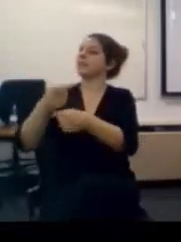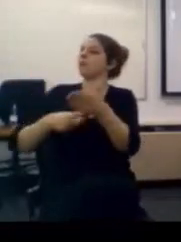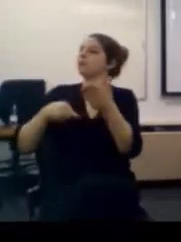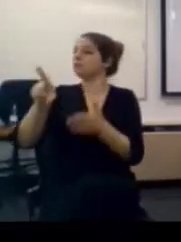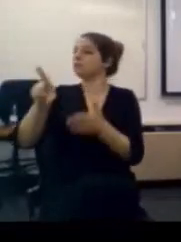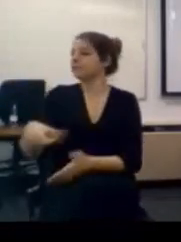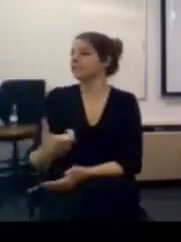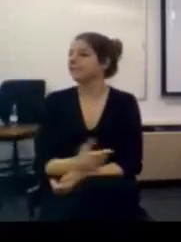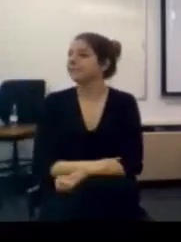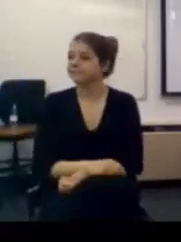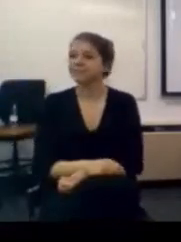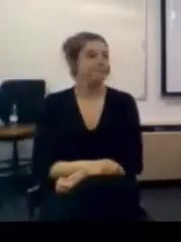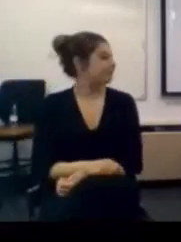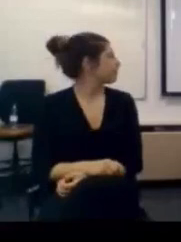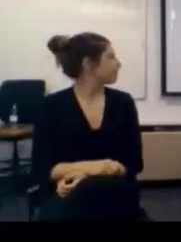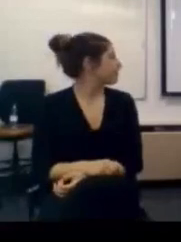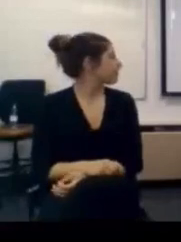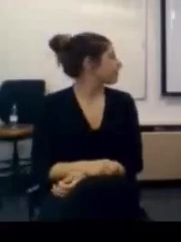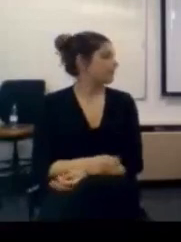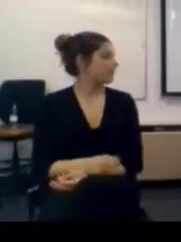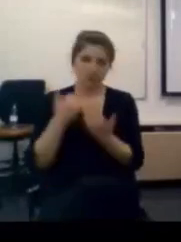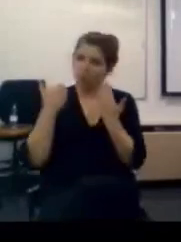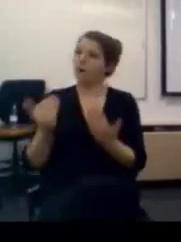and getting what you need.